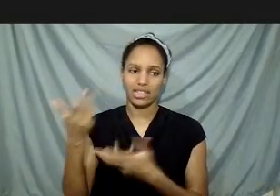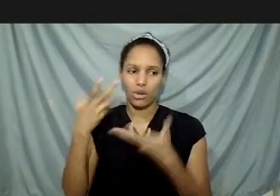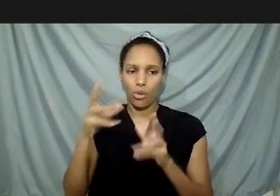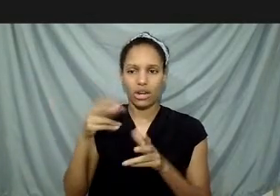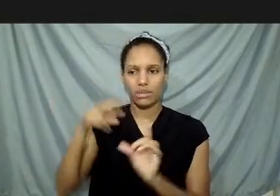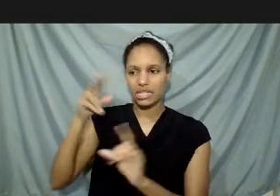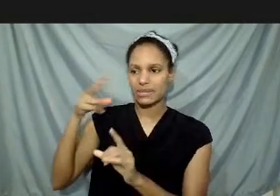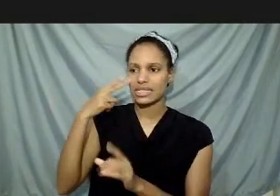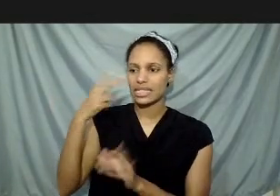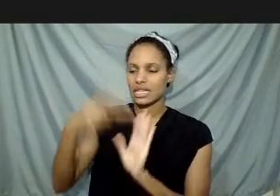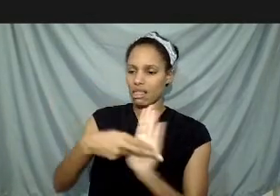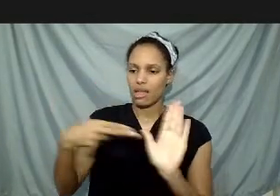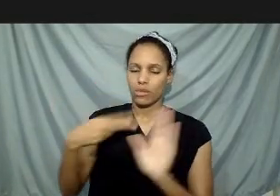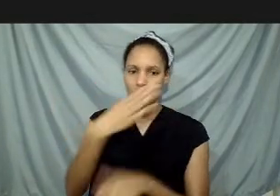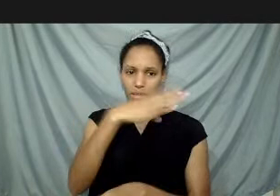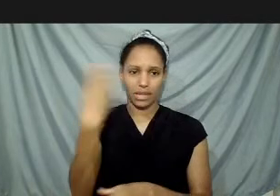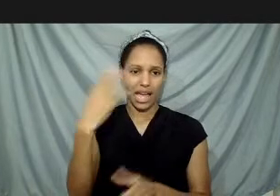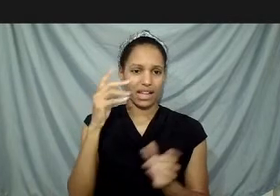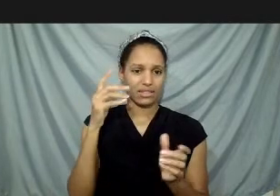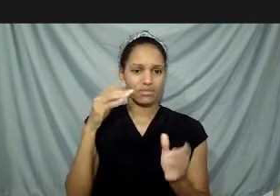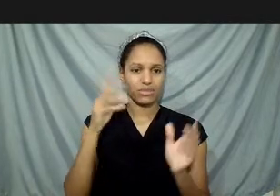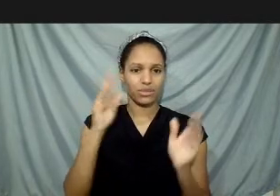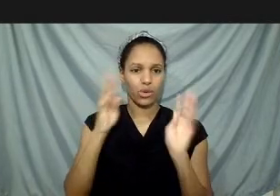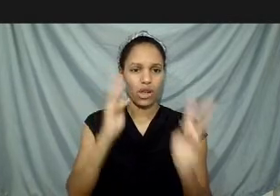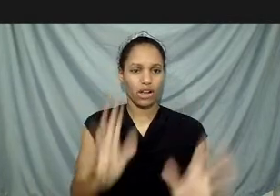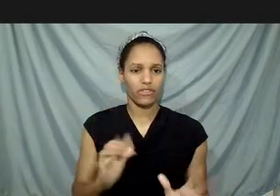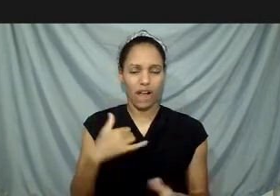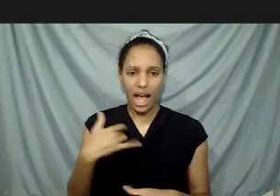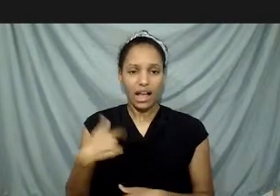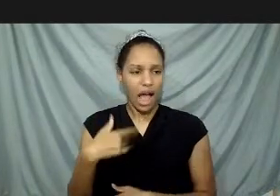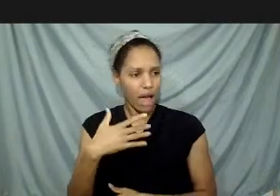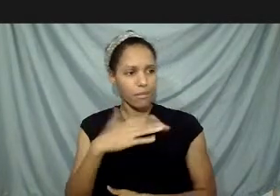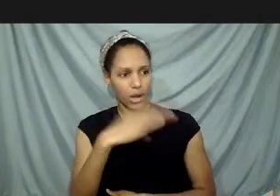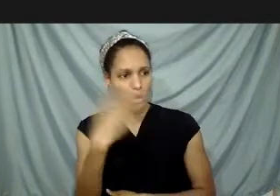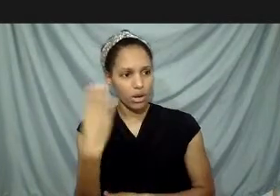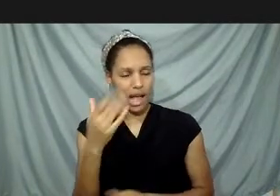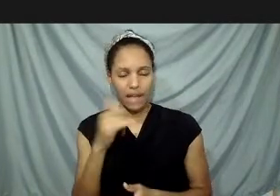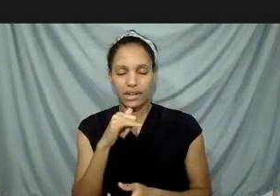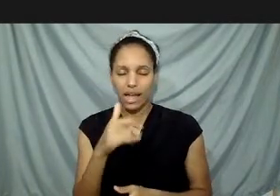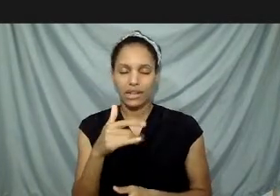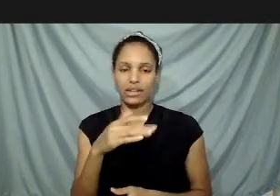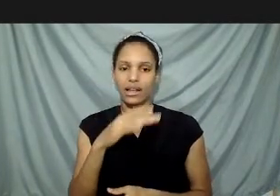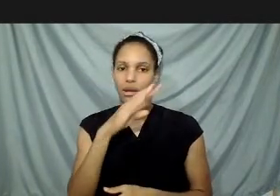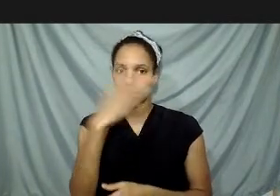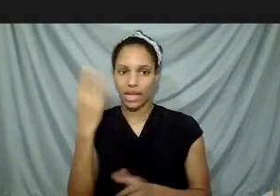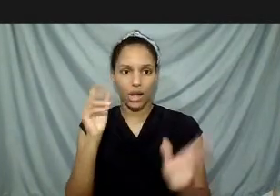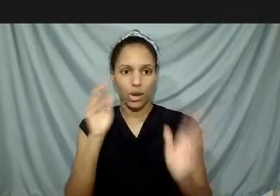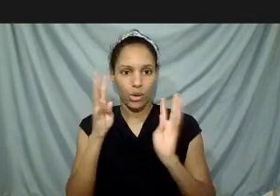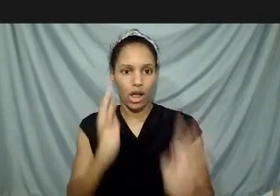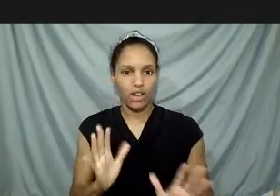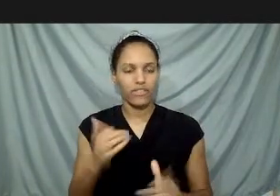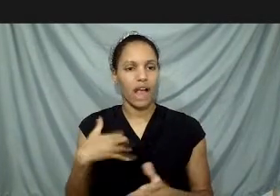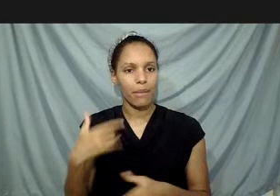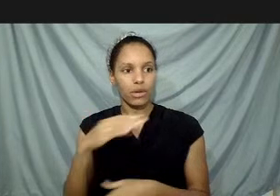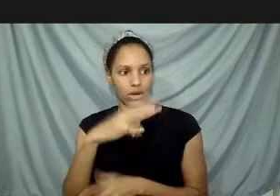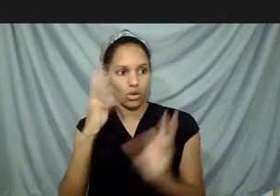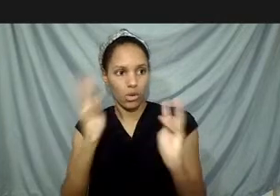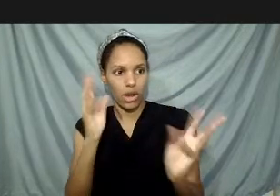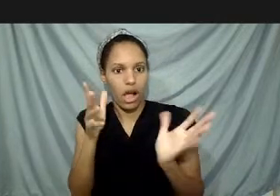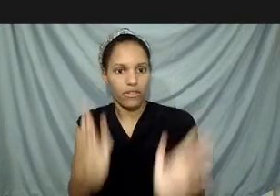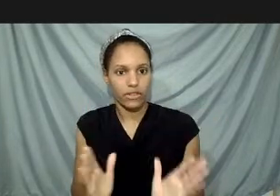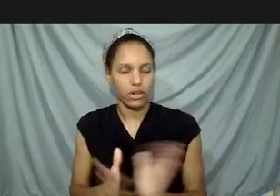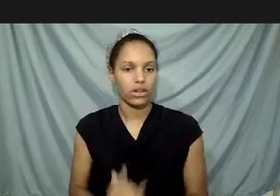choreographer, right? He's just a choreographer, and then there was the whole 80s of like wanting to push away the